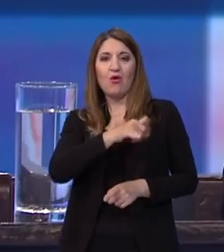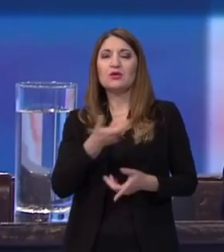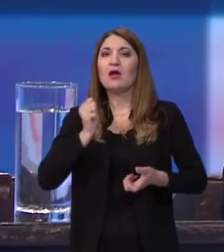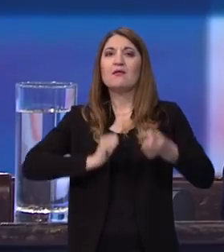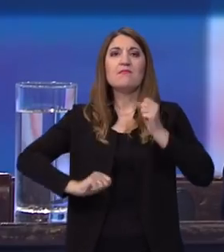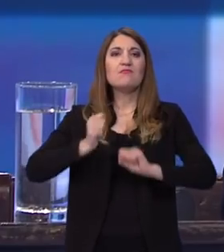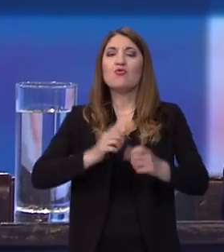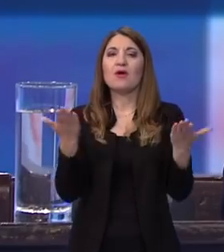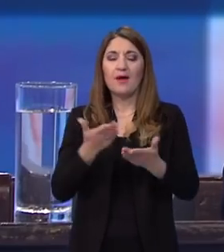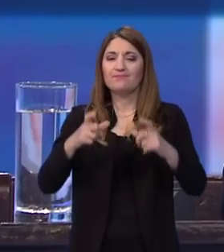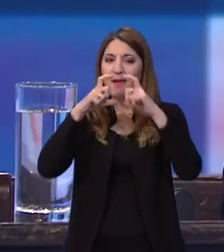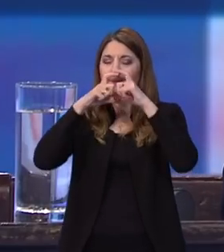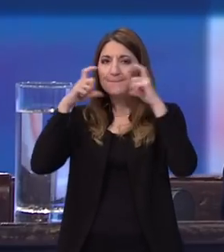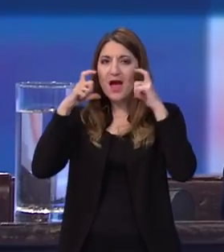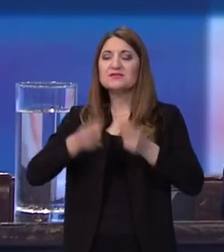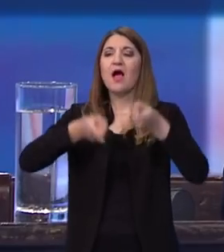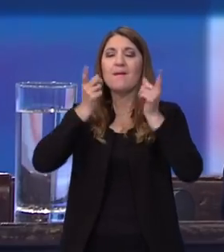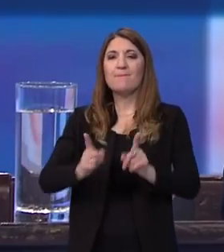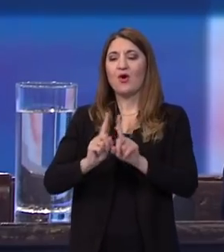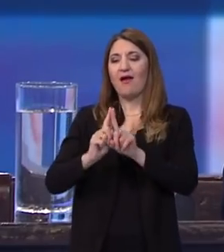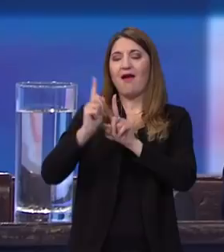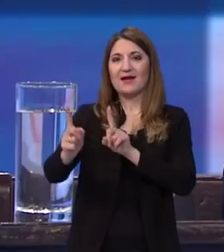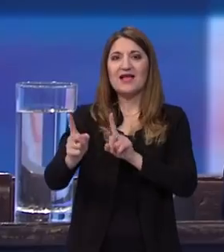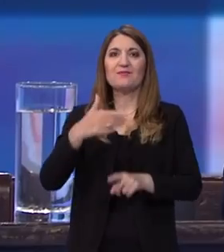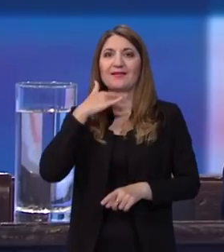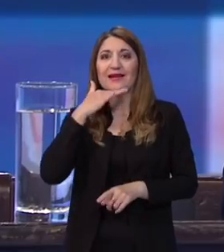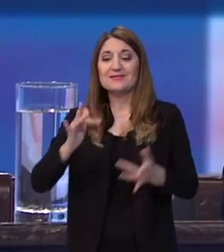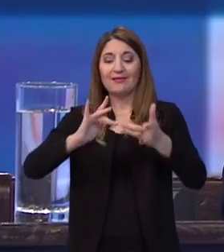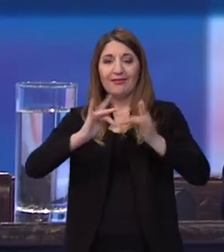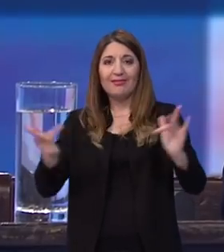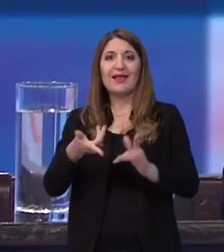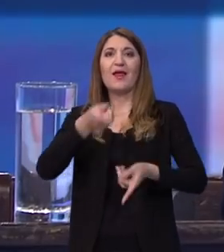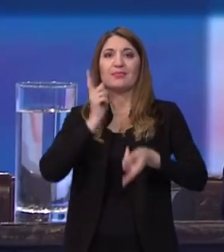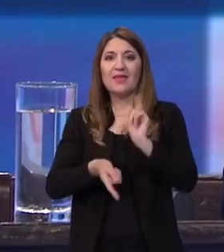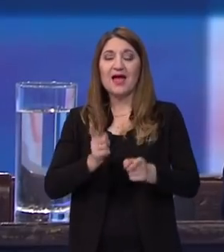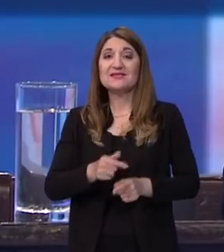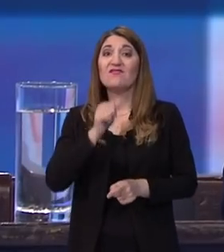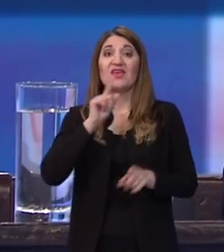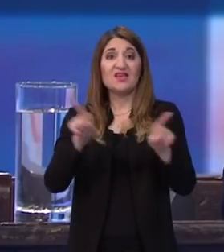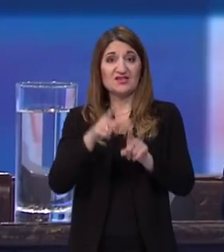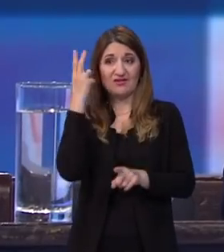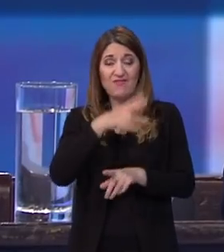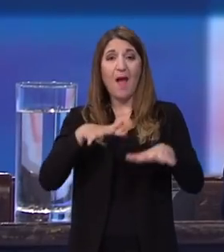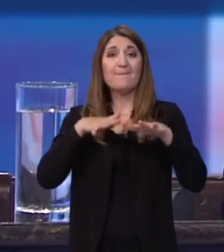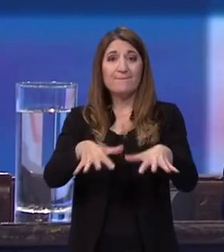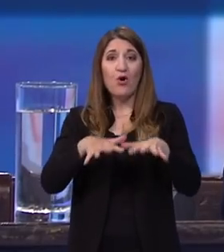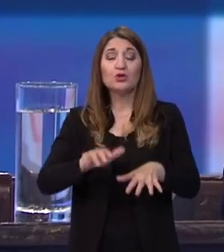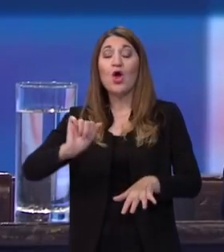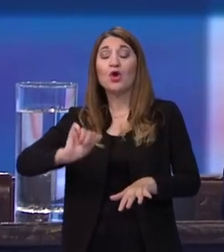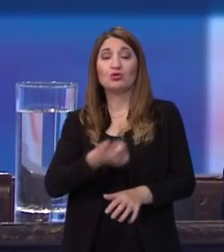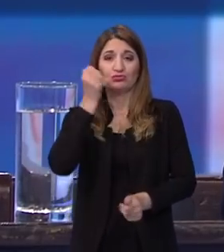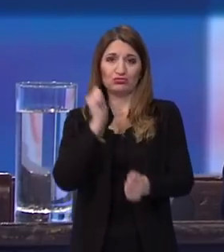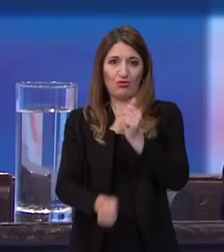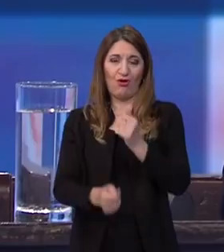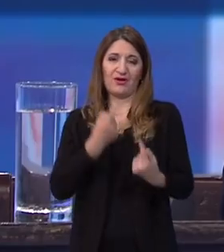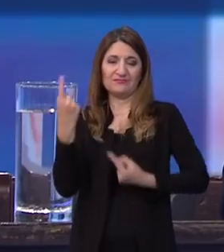doing the mask, the first time, the online-a-stavion. You are doing it, that is a very important thing.